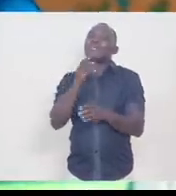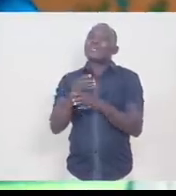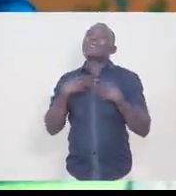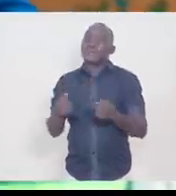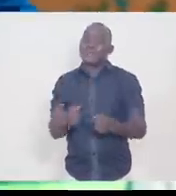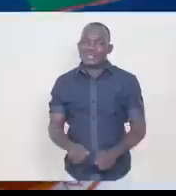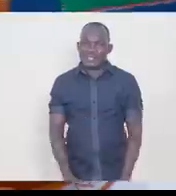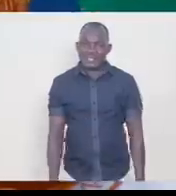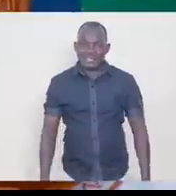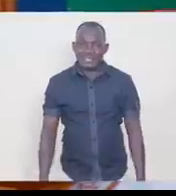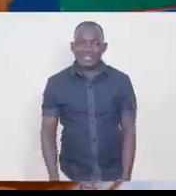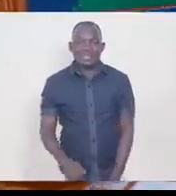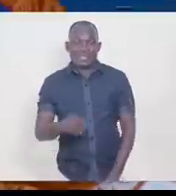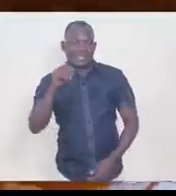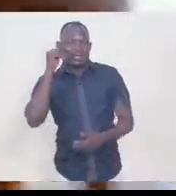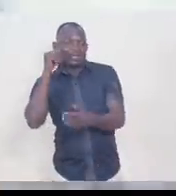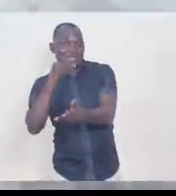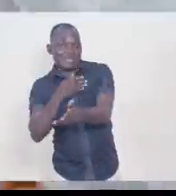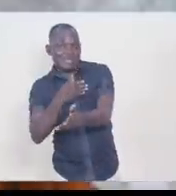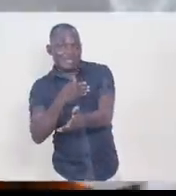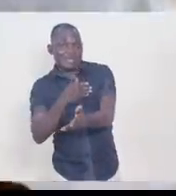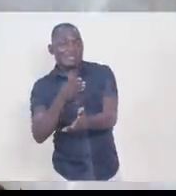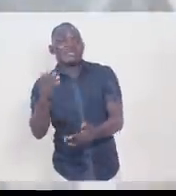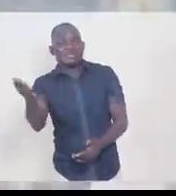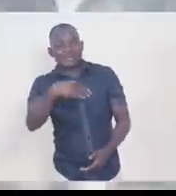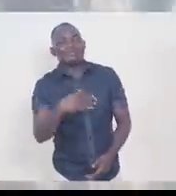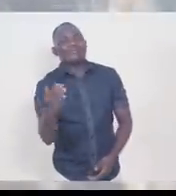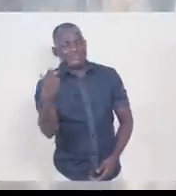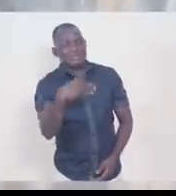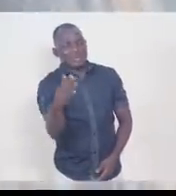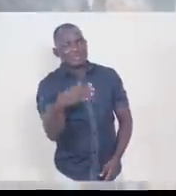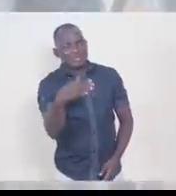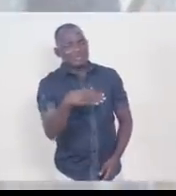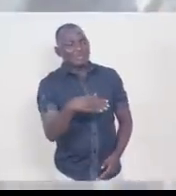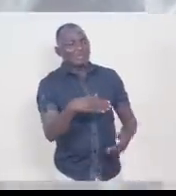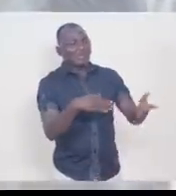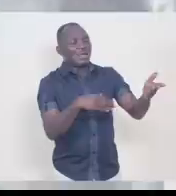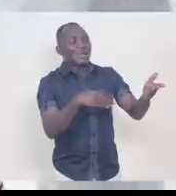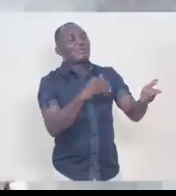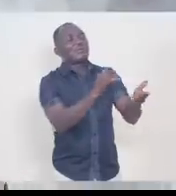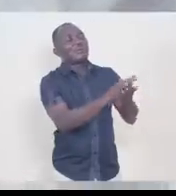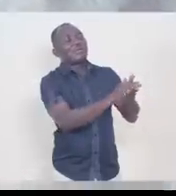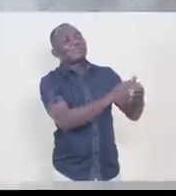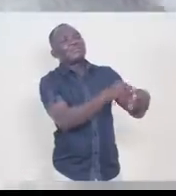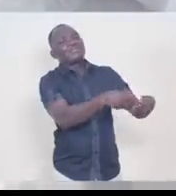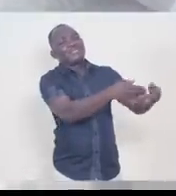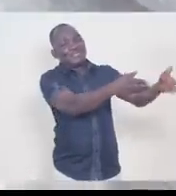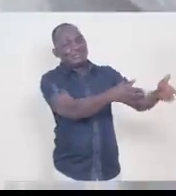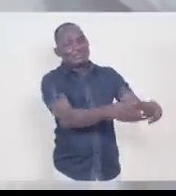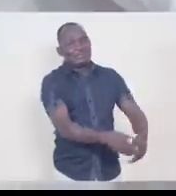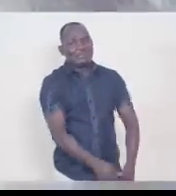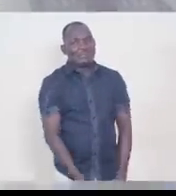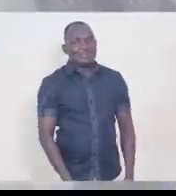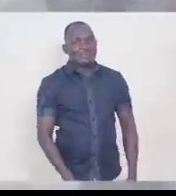right. Sarah, come. Go. David. Sir.